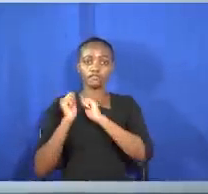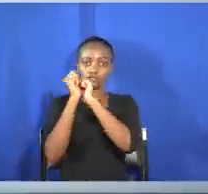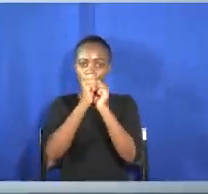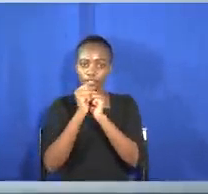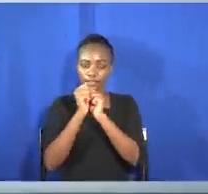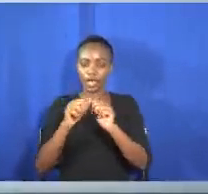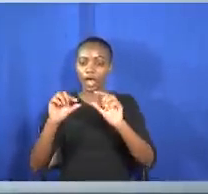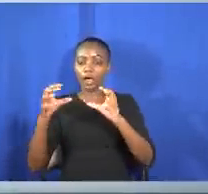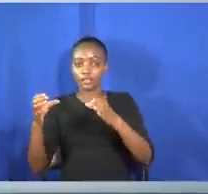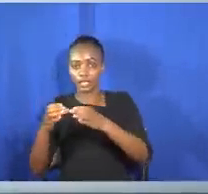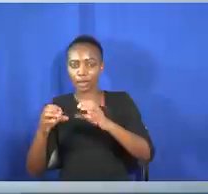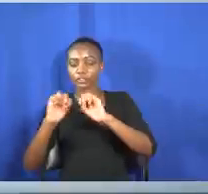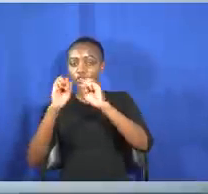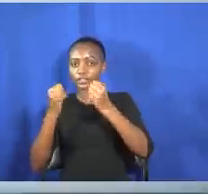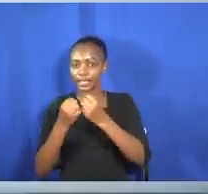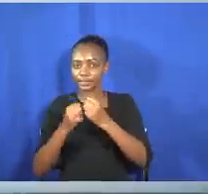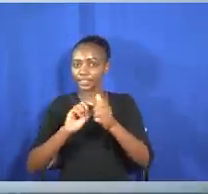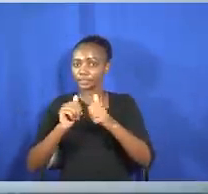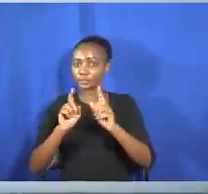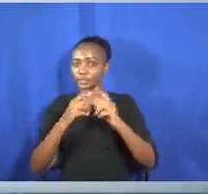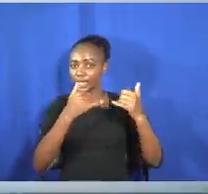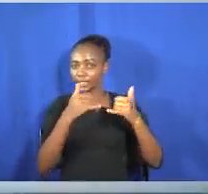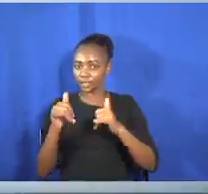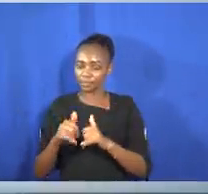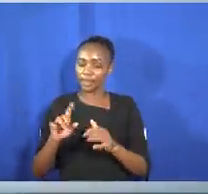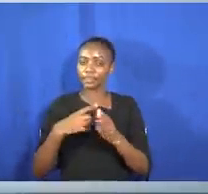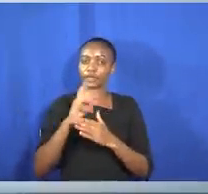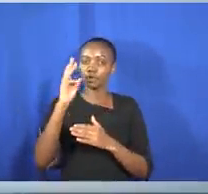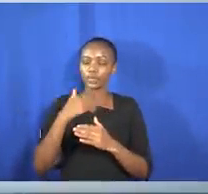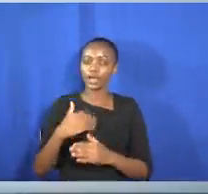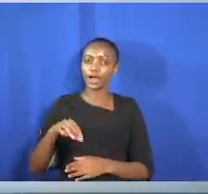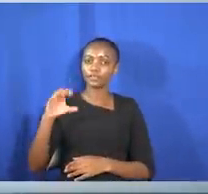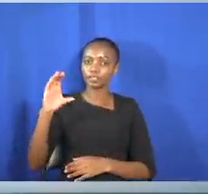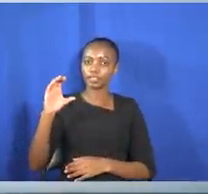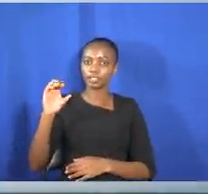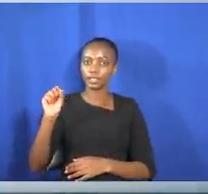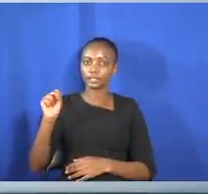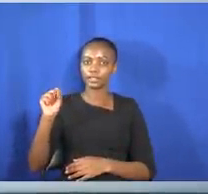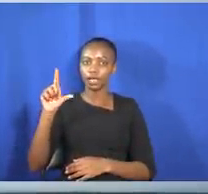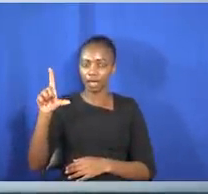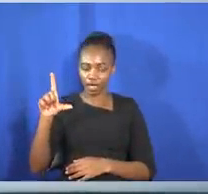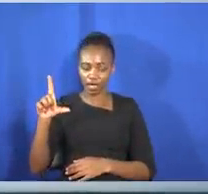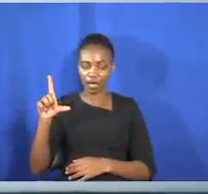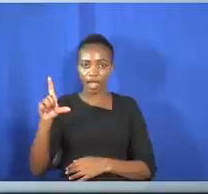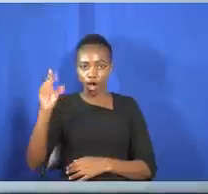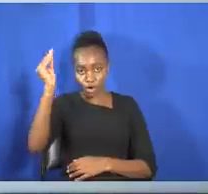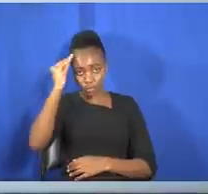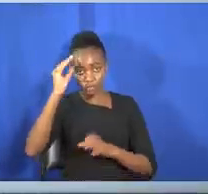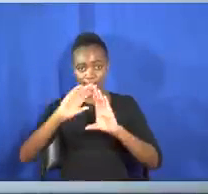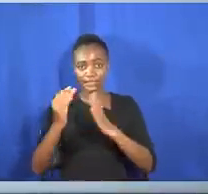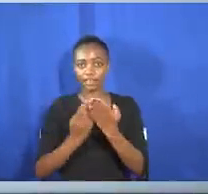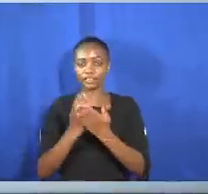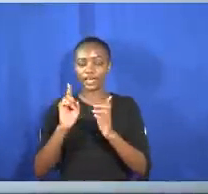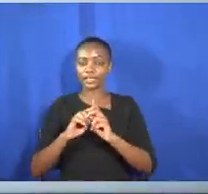together, clubs, societies, sports and games. Then CSL, that is community service